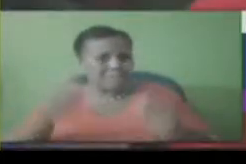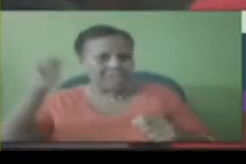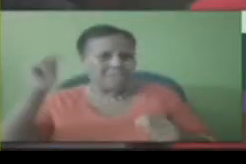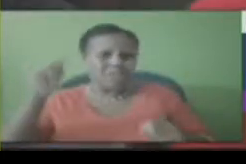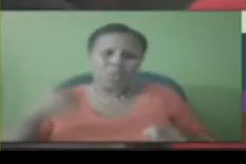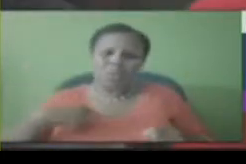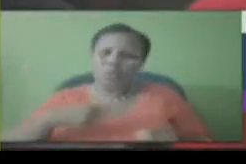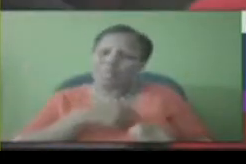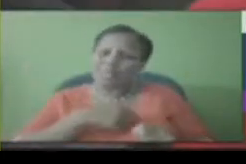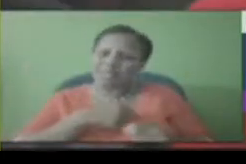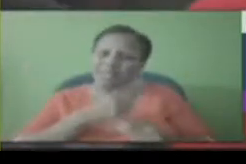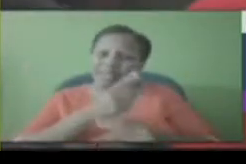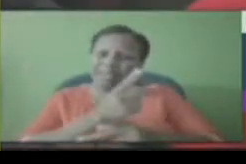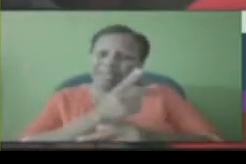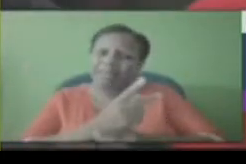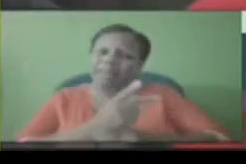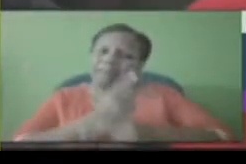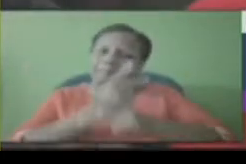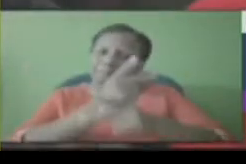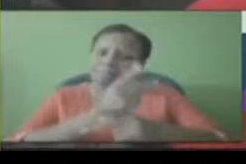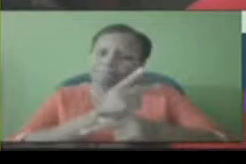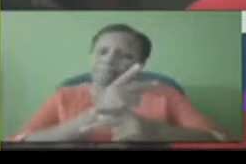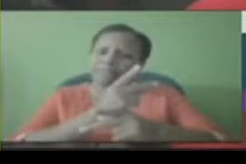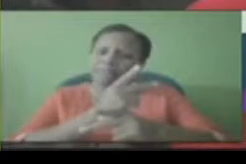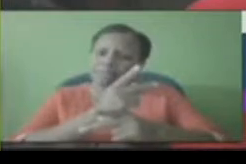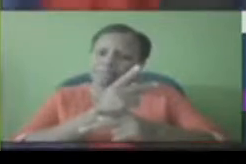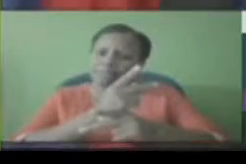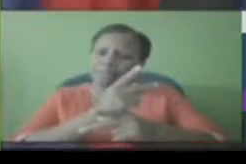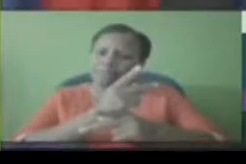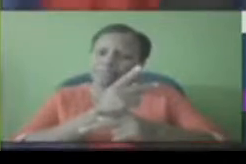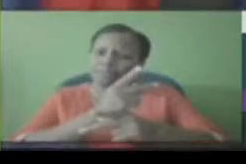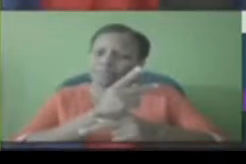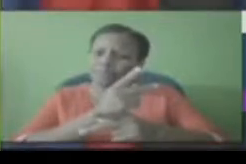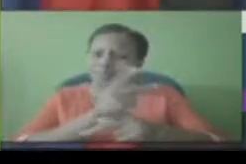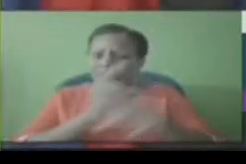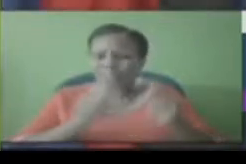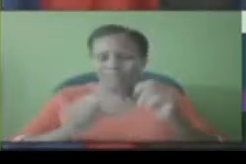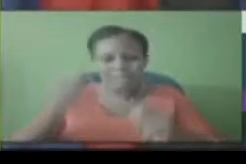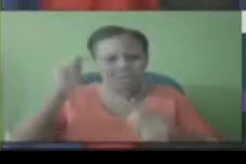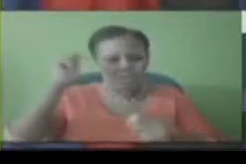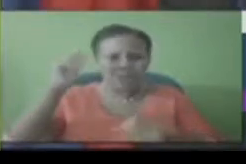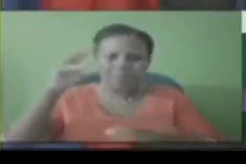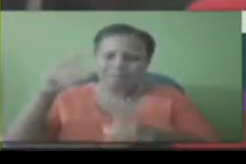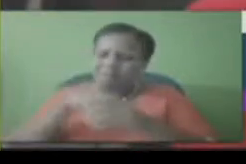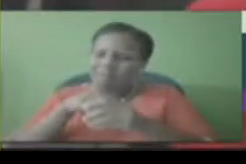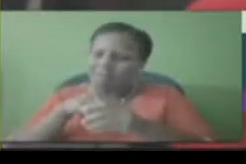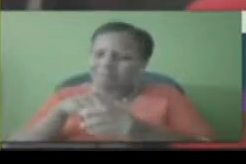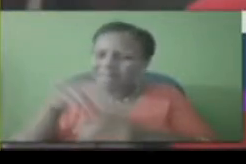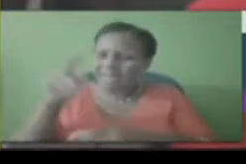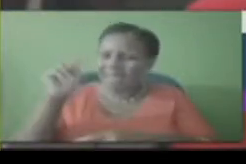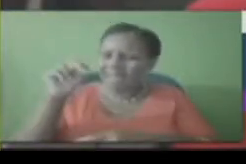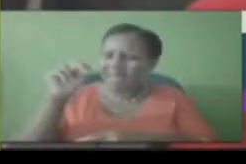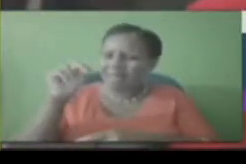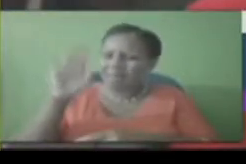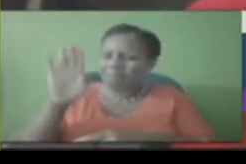an NDA. If what? Trinidad and Tobago was tied to an NDA. Trinidad and Tobago what? Was tied to an